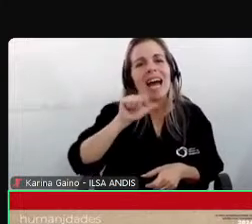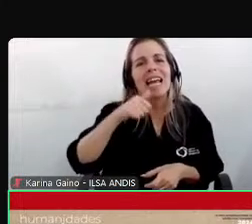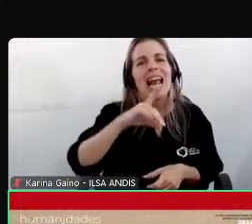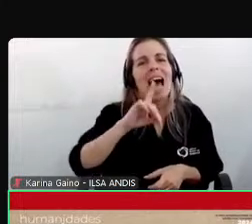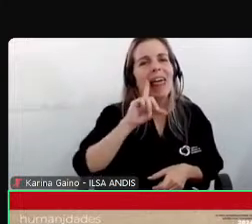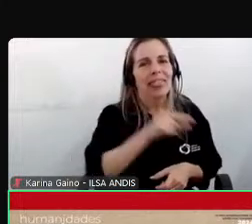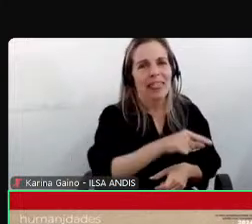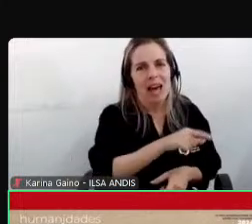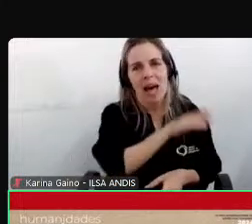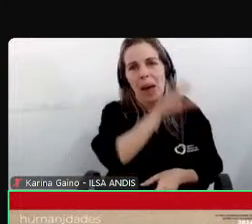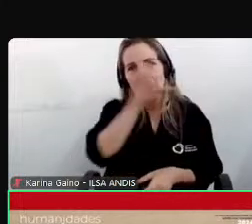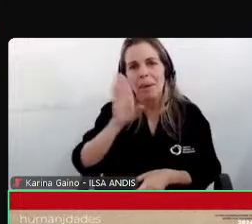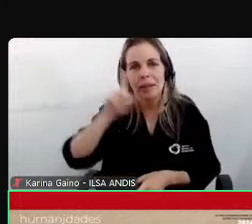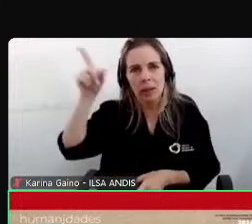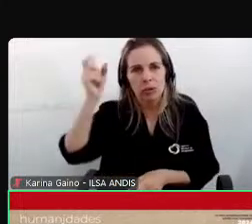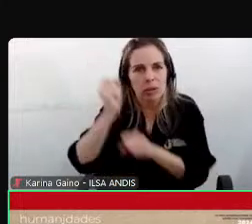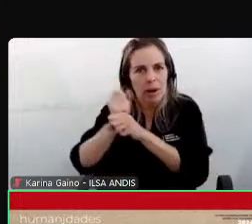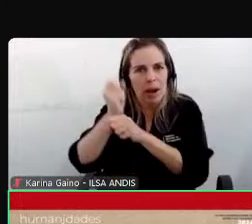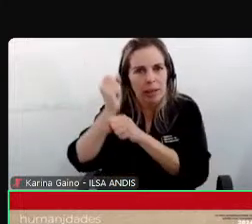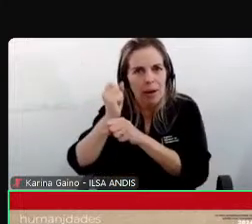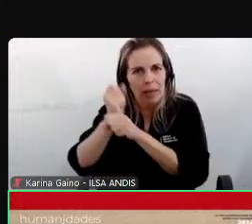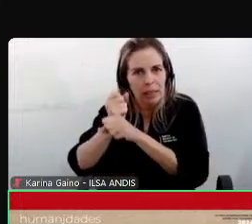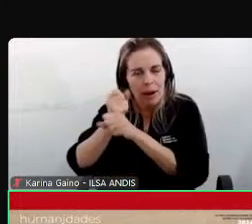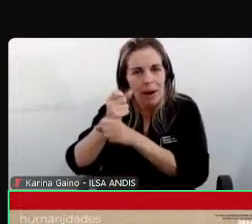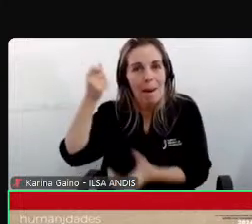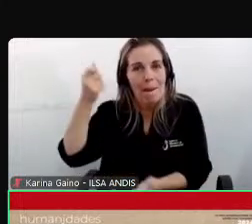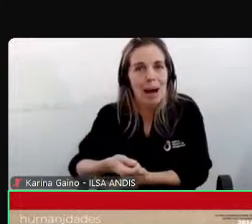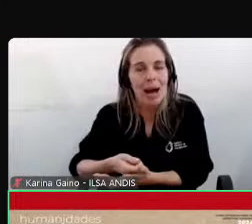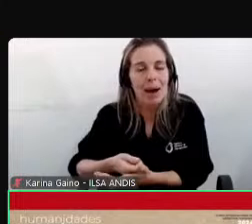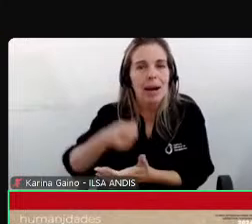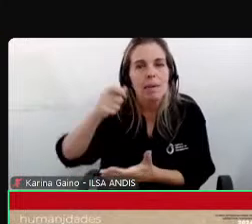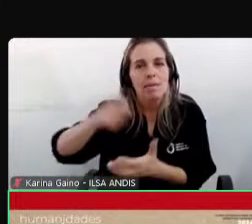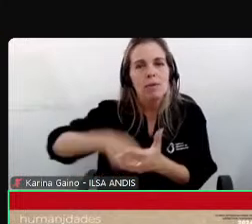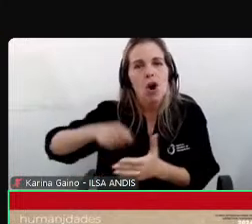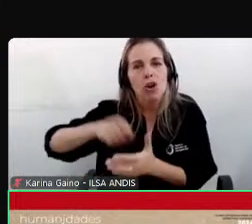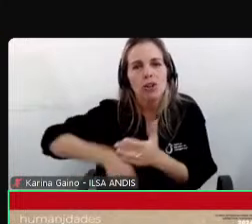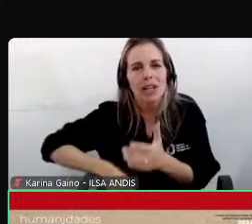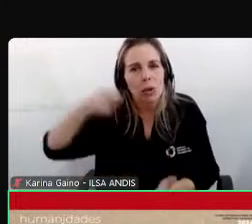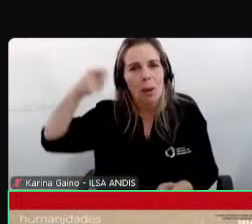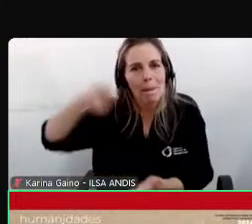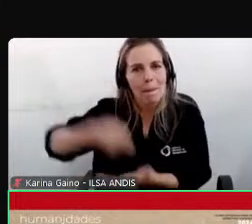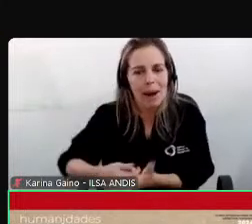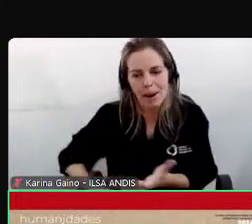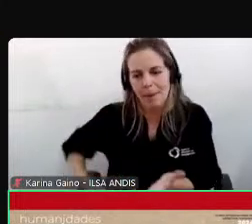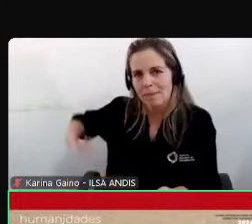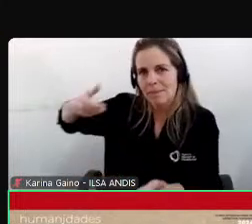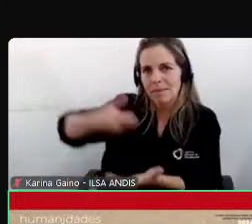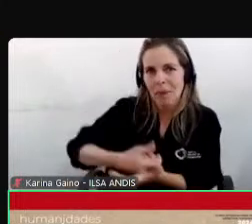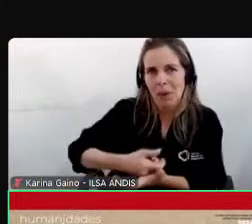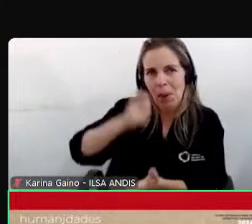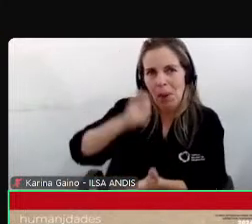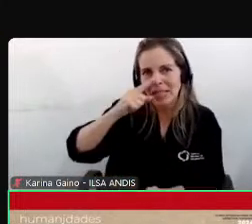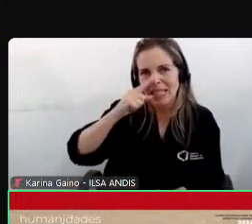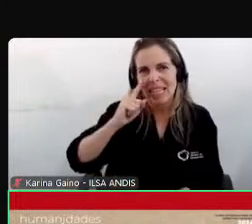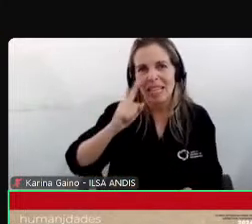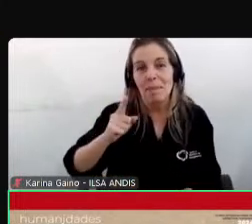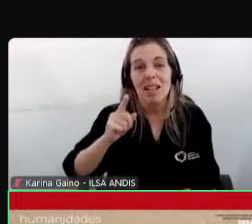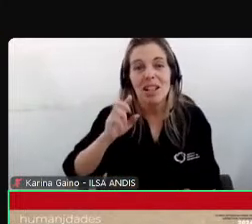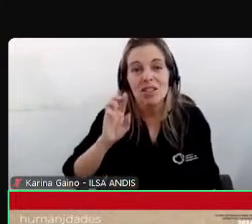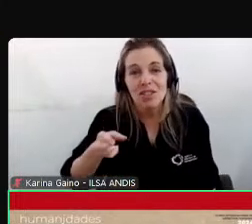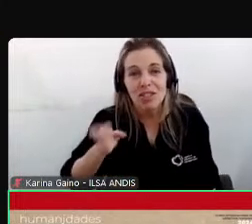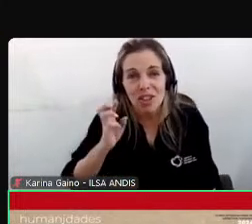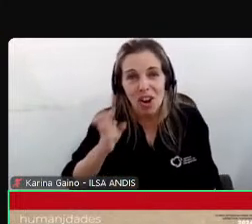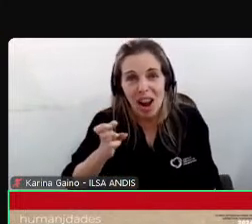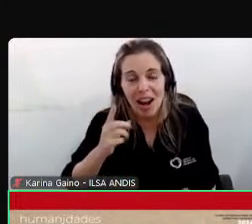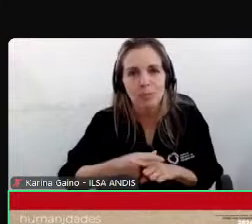they were told that this was an unlimited visa, that they could stay in the United States permanently. There was deception. In Guatemala, for example,